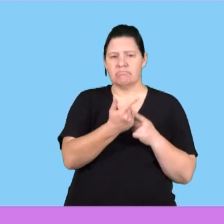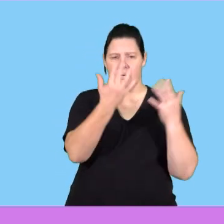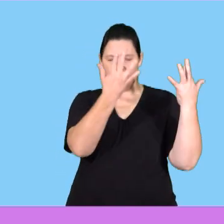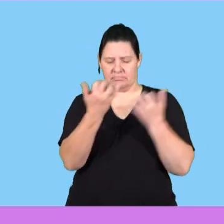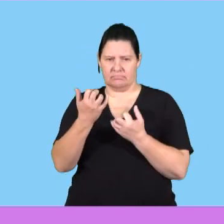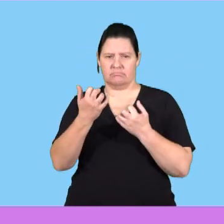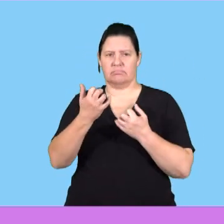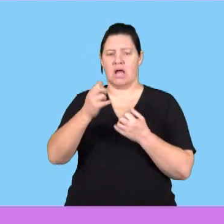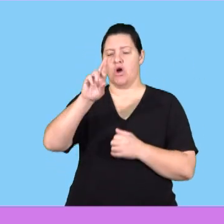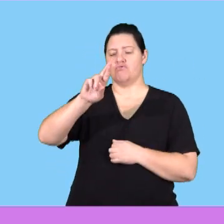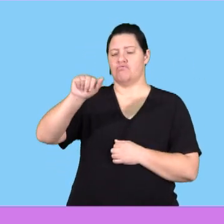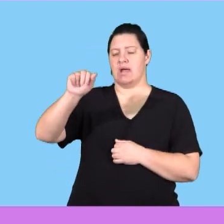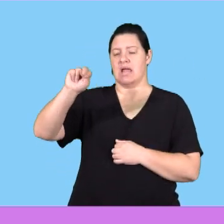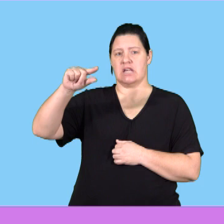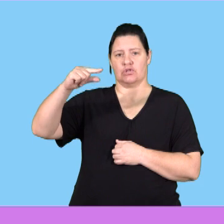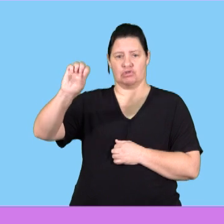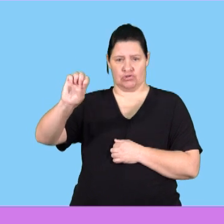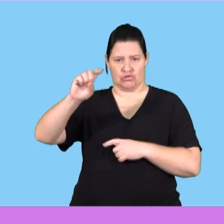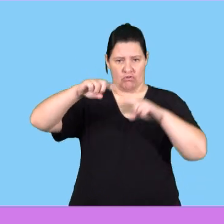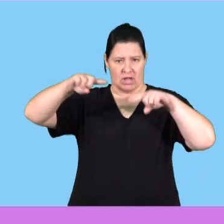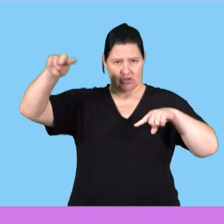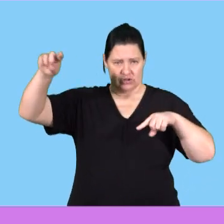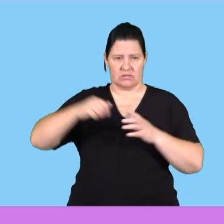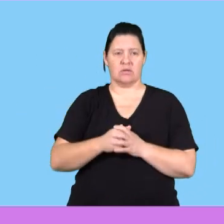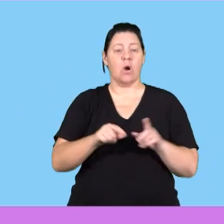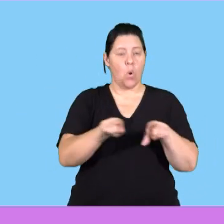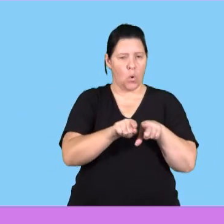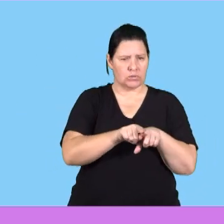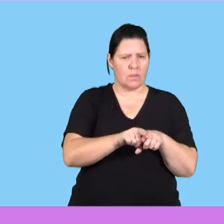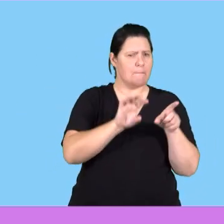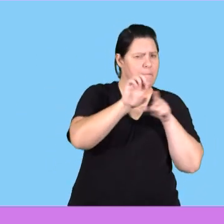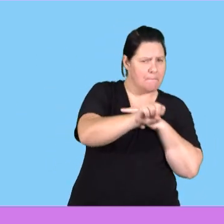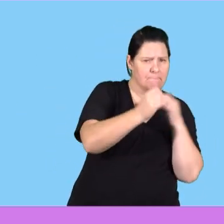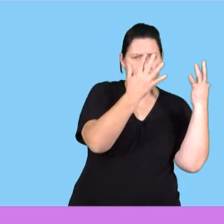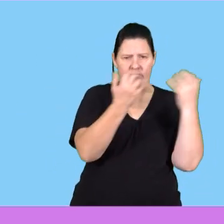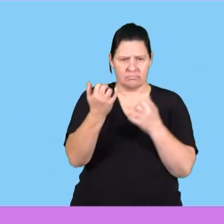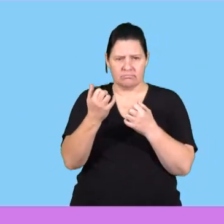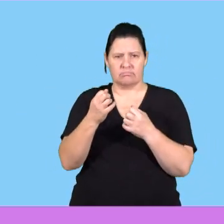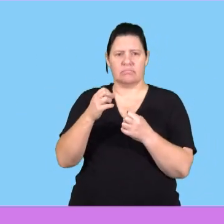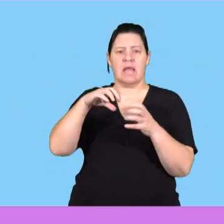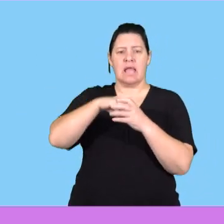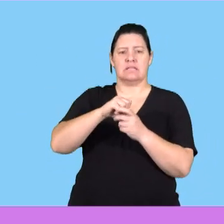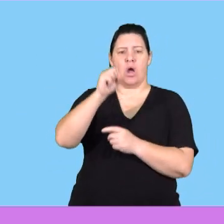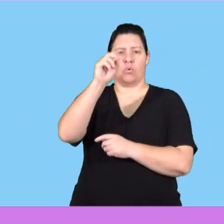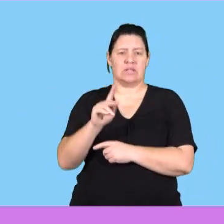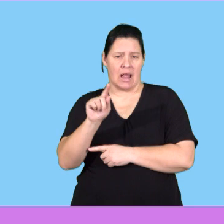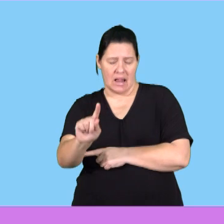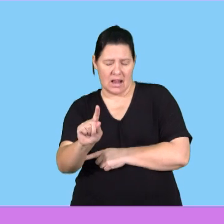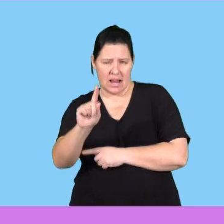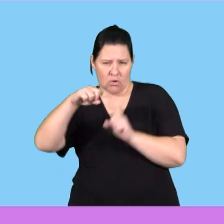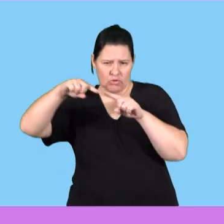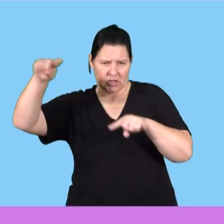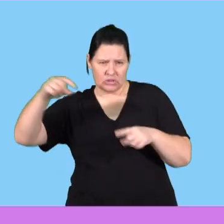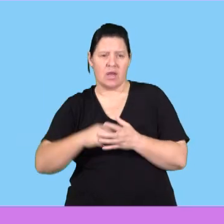calculate the range. Okay, also you must be able to define and calculate the interquartile range. Thereafter, we will look